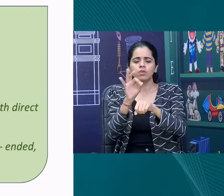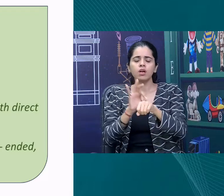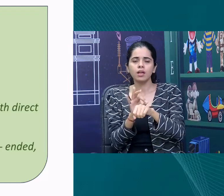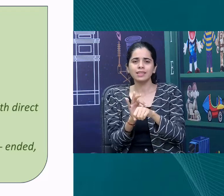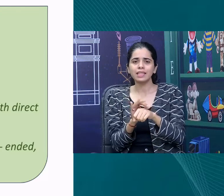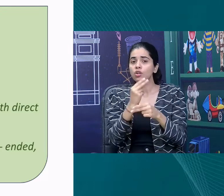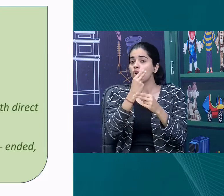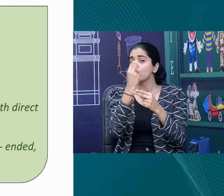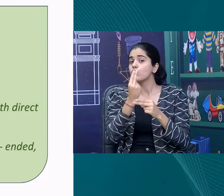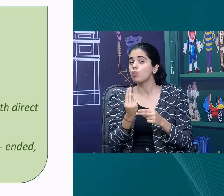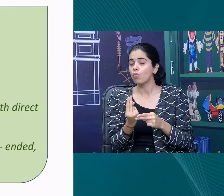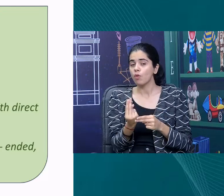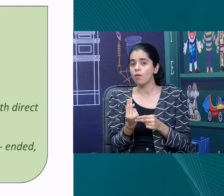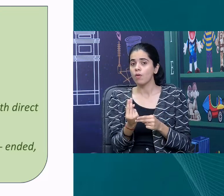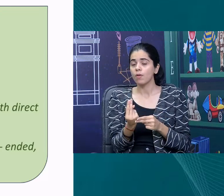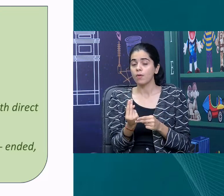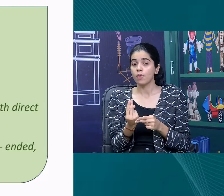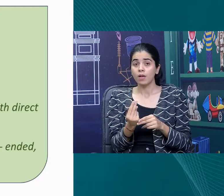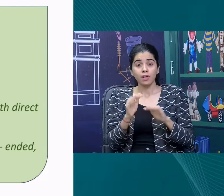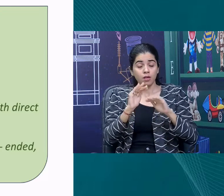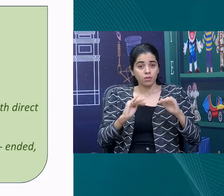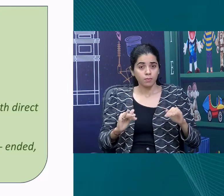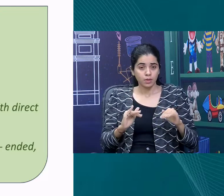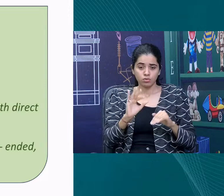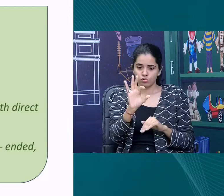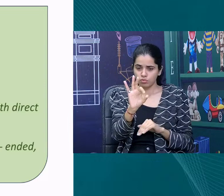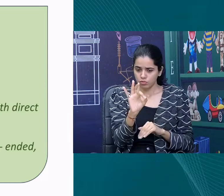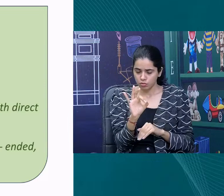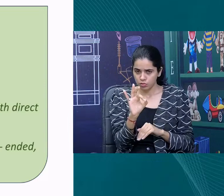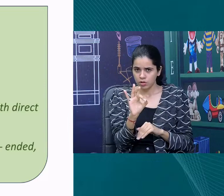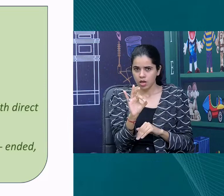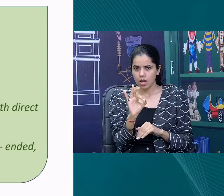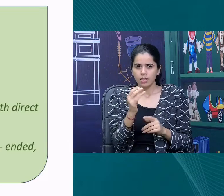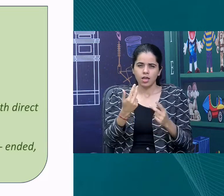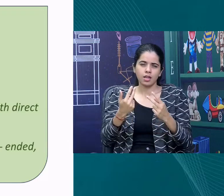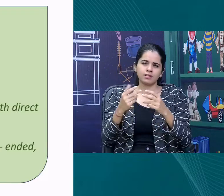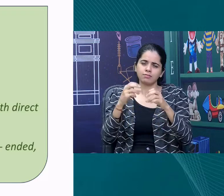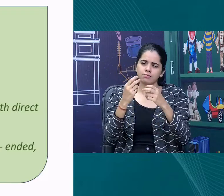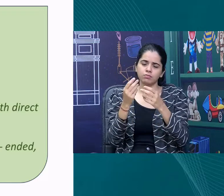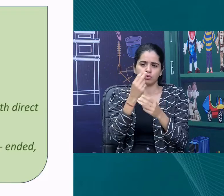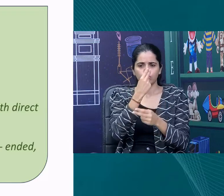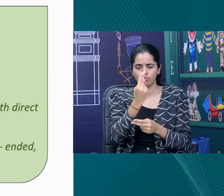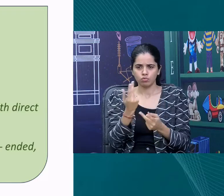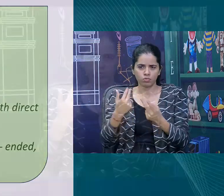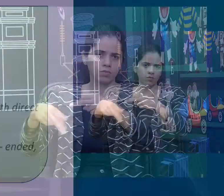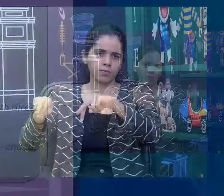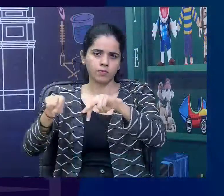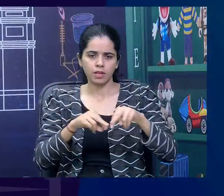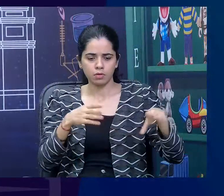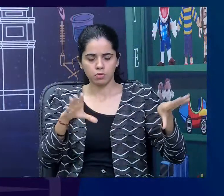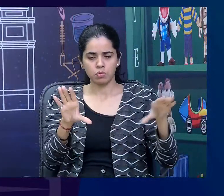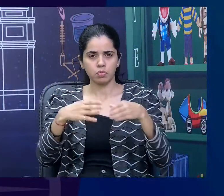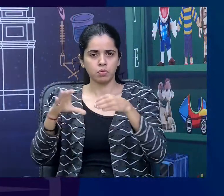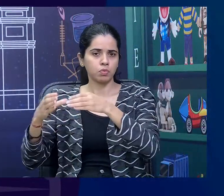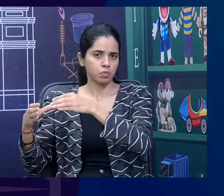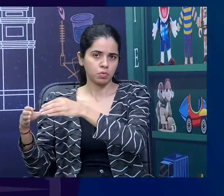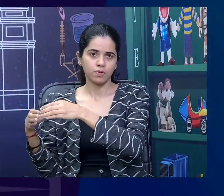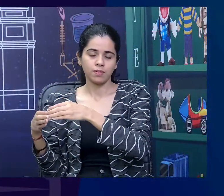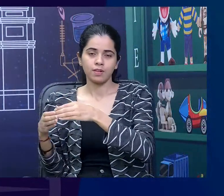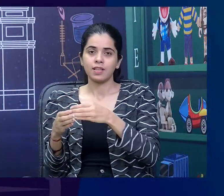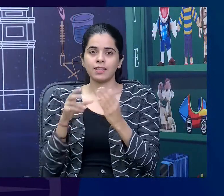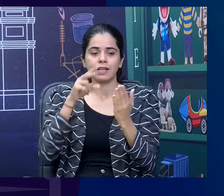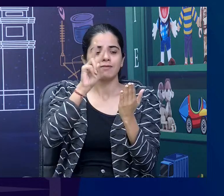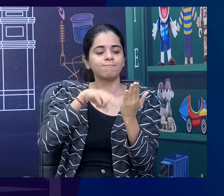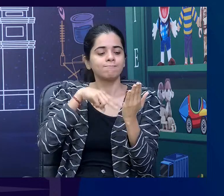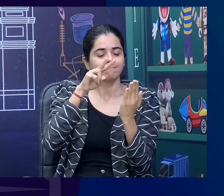these insects. And children drew. They chose 2, they drew, and they came back to class. She put them into groups, and she gave them some